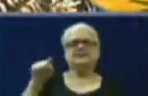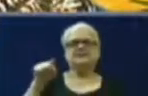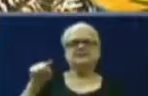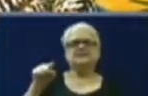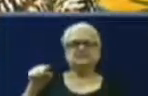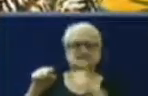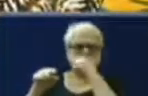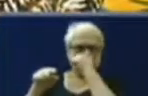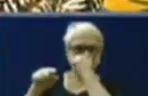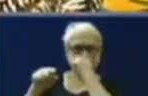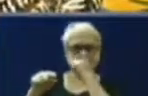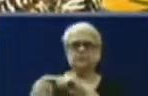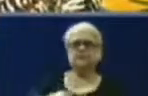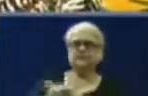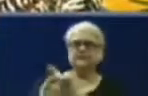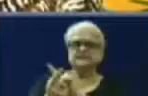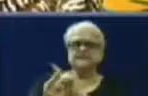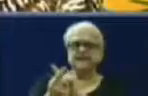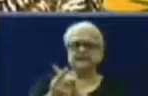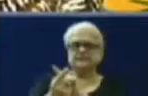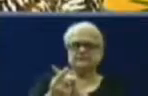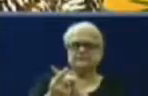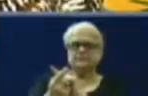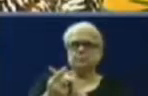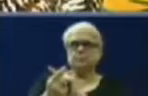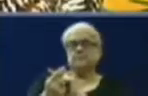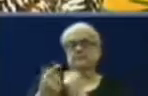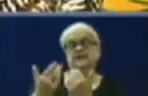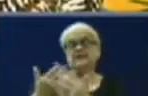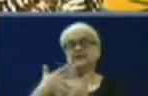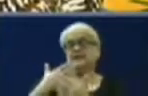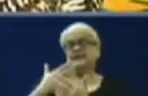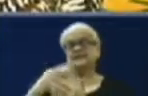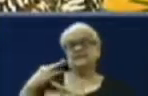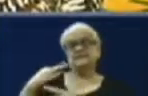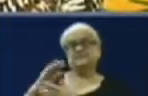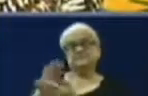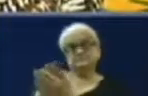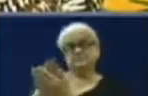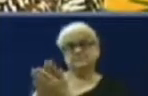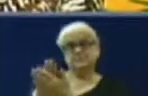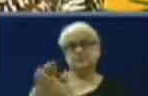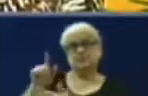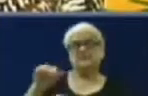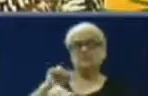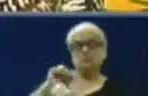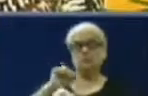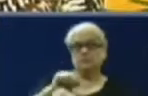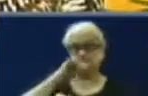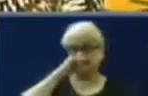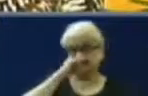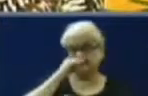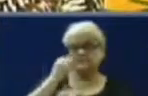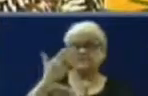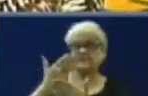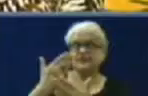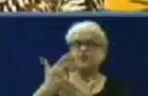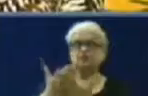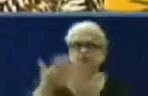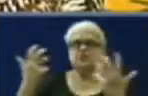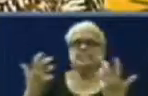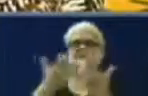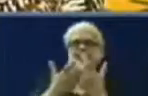encountered in this whole process, and I really have to give credit to them for working with these kids to find a success